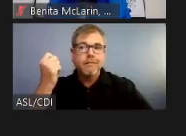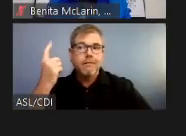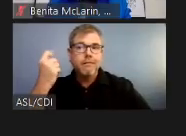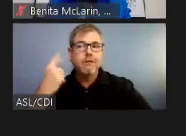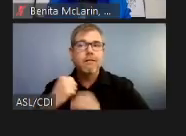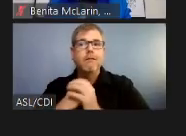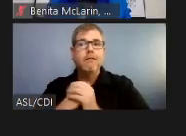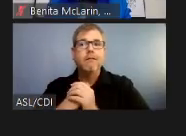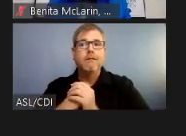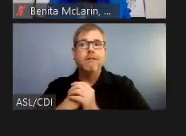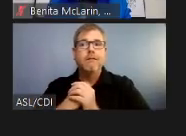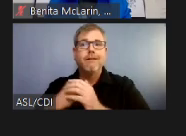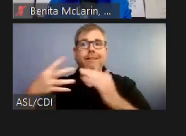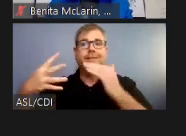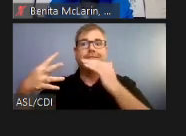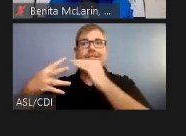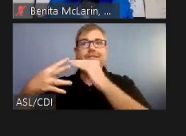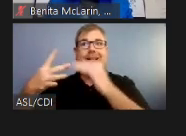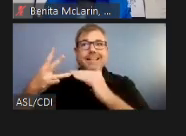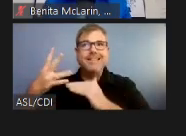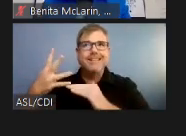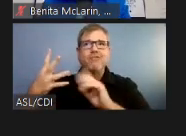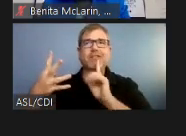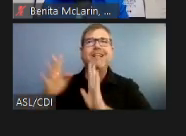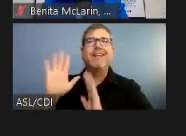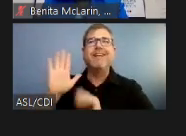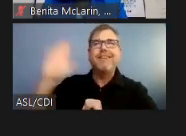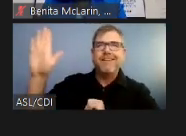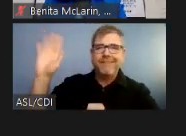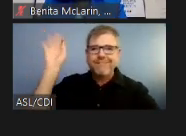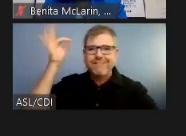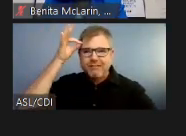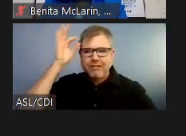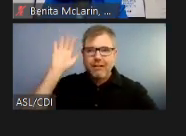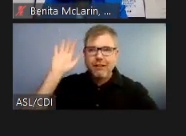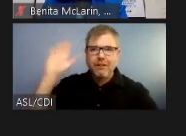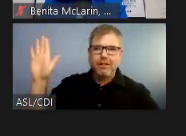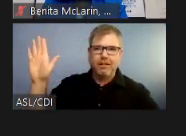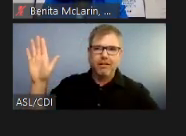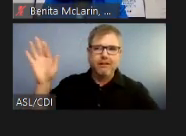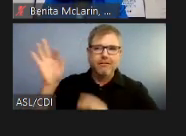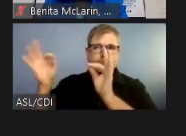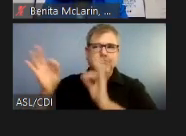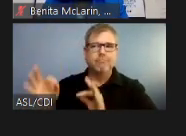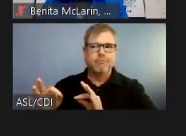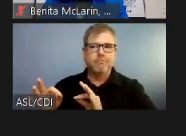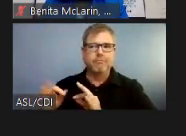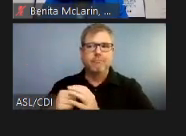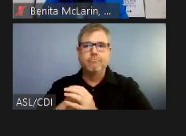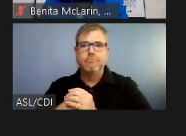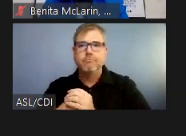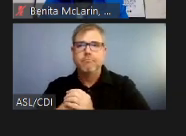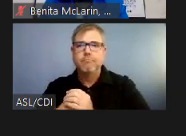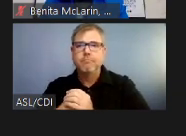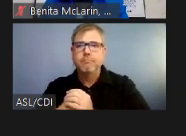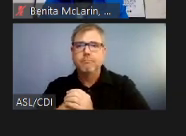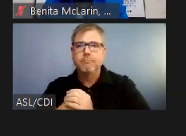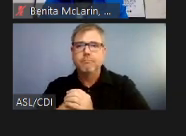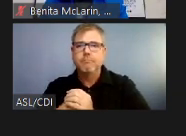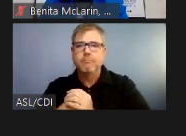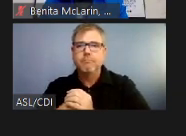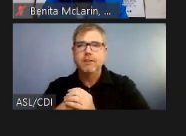looking at the tiers in California. And so this person doesn't quite meet tier 1, right? Because not